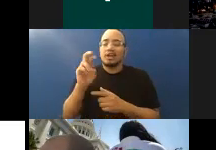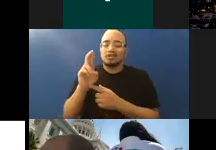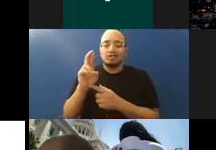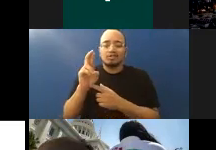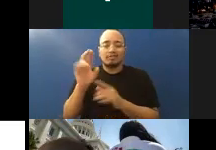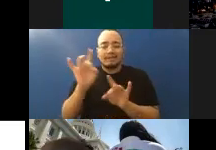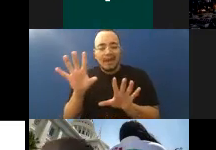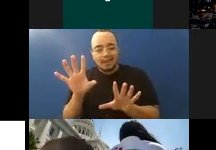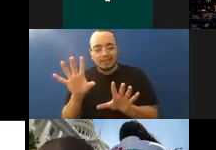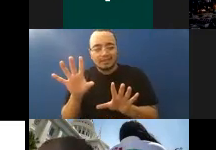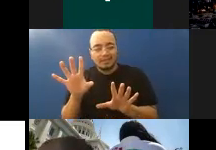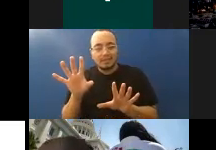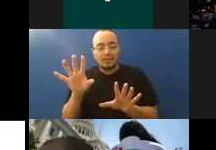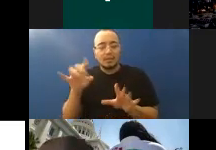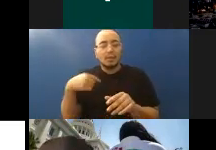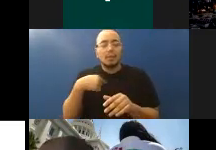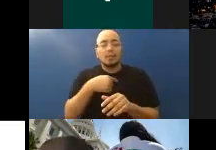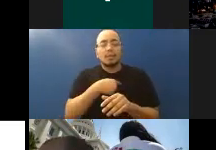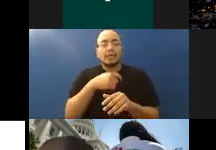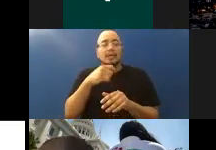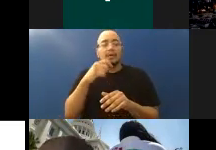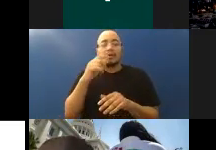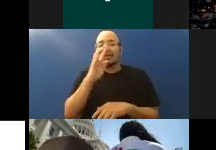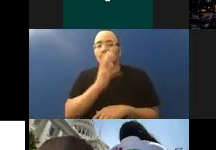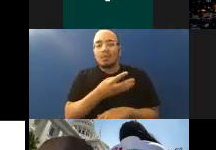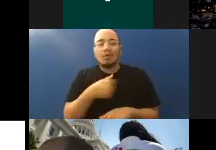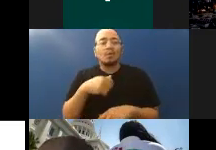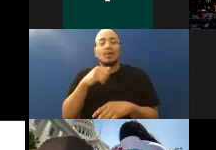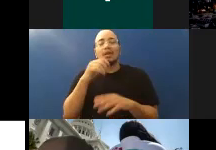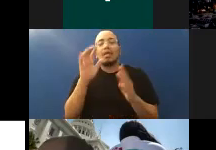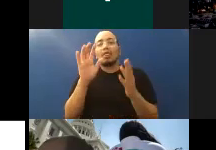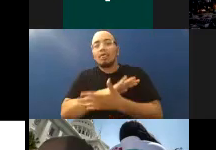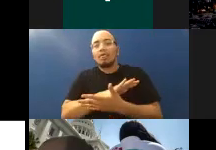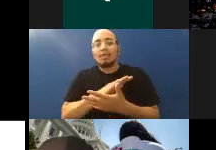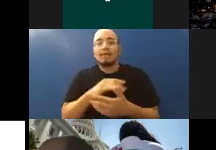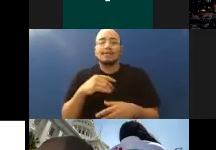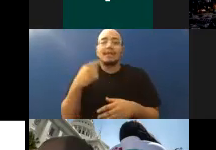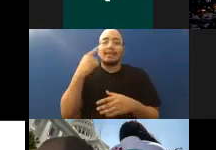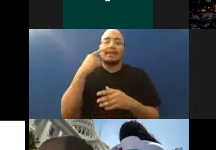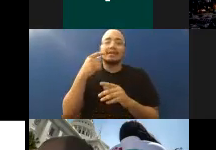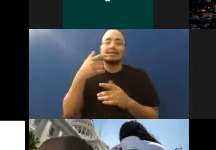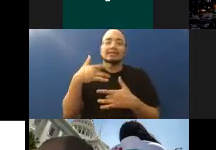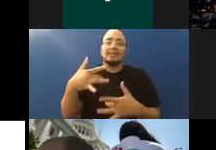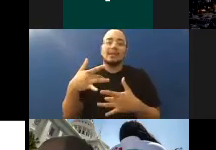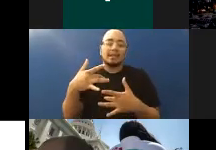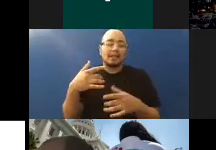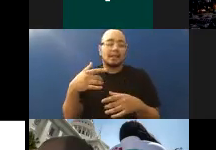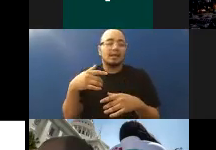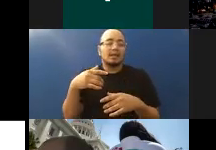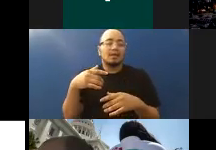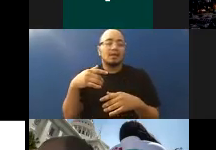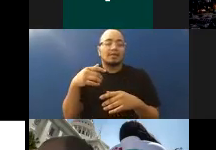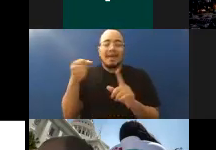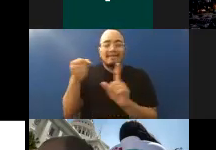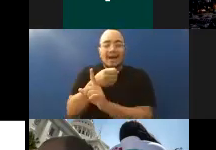we don't really think about it. And we think of gender violence as like always like someone dying versus like the violence that we experience every day. So like